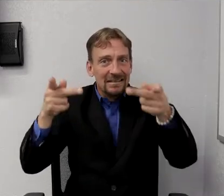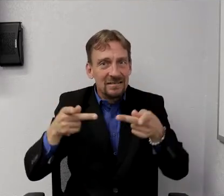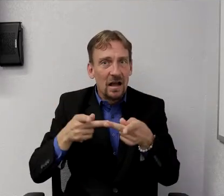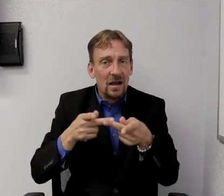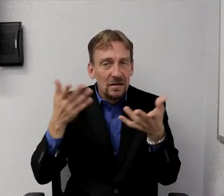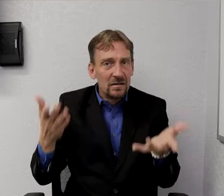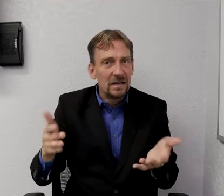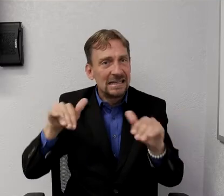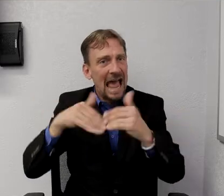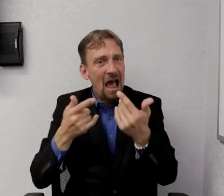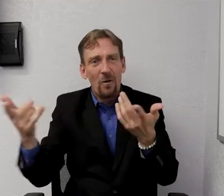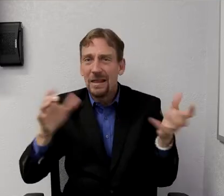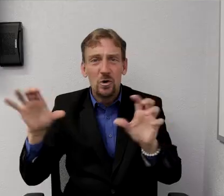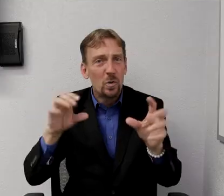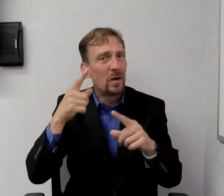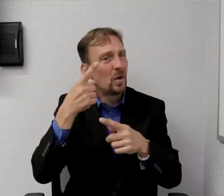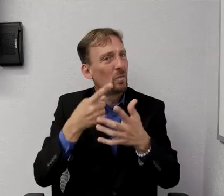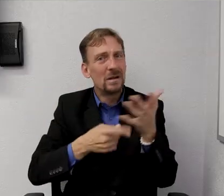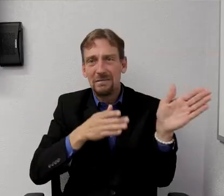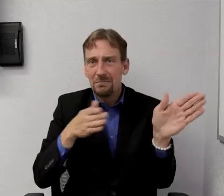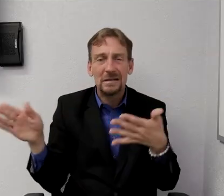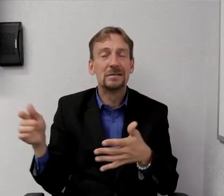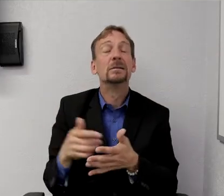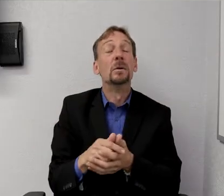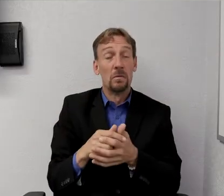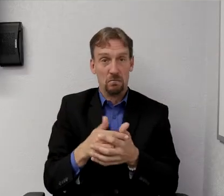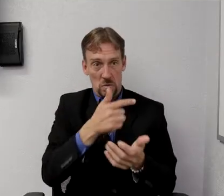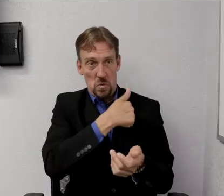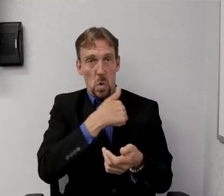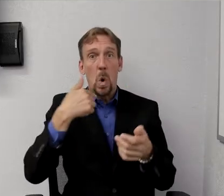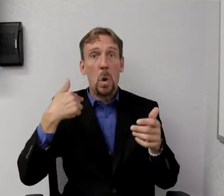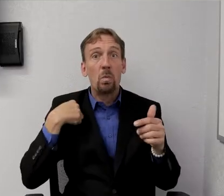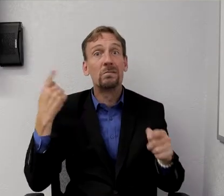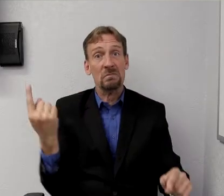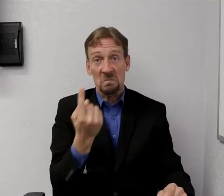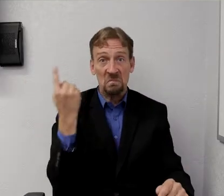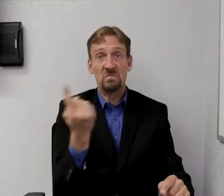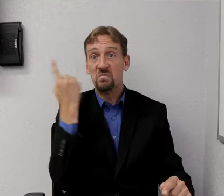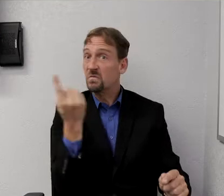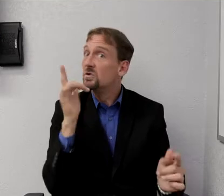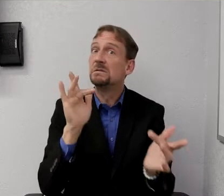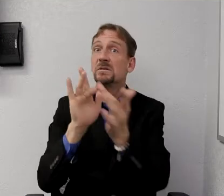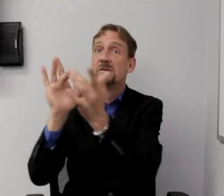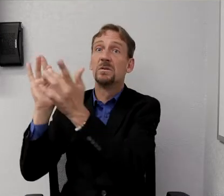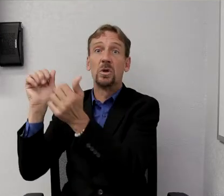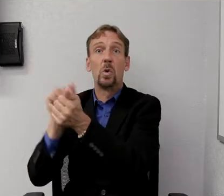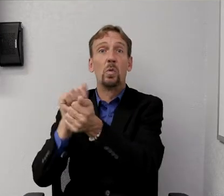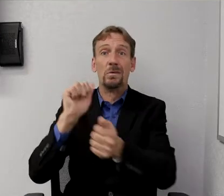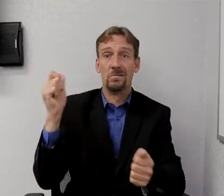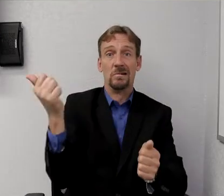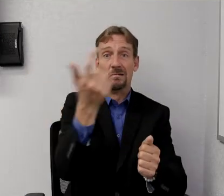or are you in communication with them at all? We do stay in frequent communication with the various